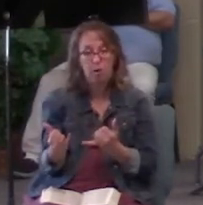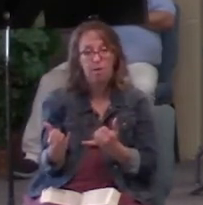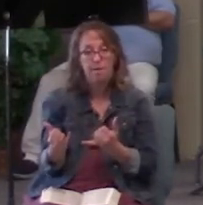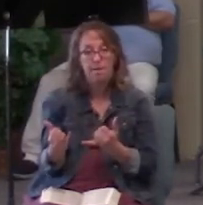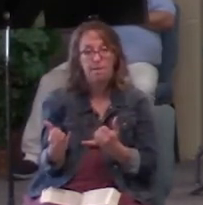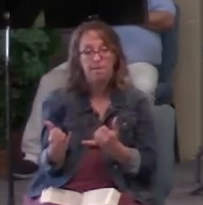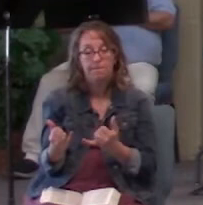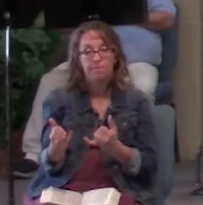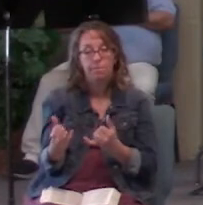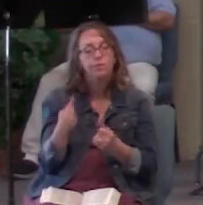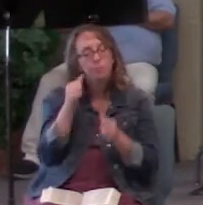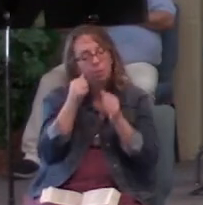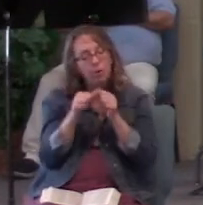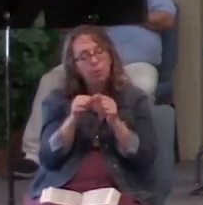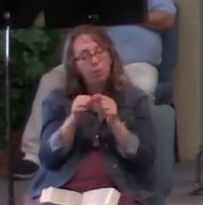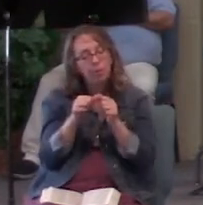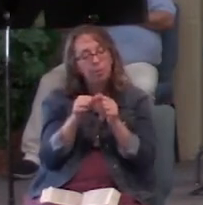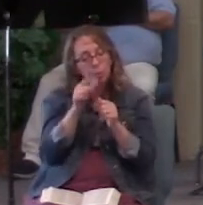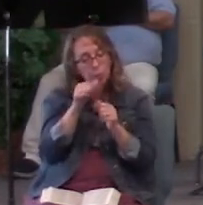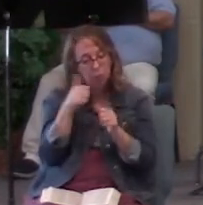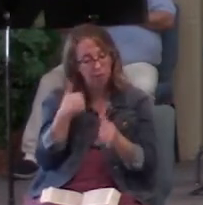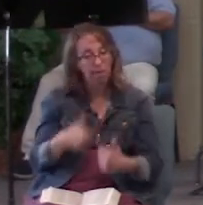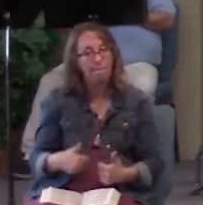but remember who I am.